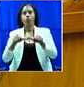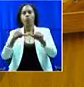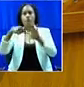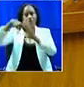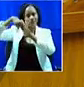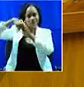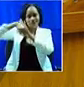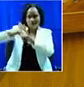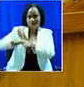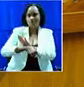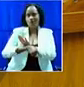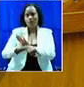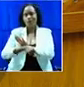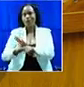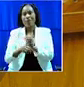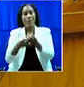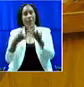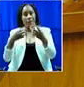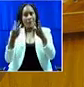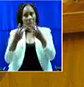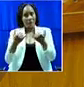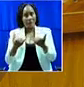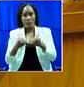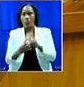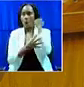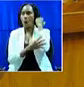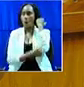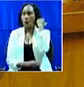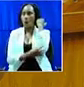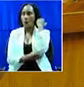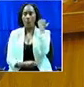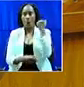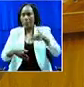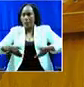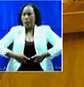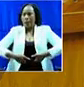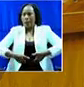many South Africans with hunger and a sudden loss of income.